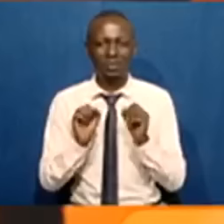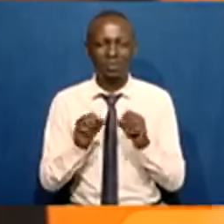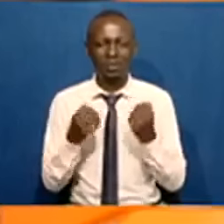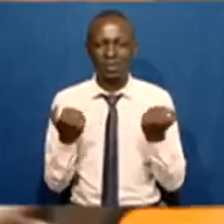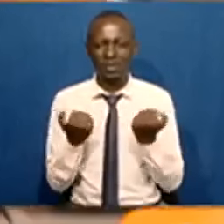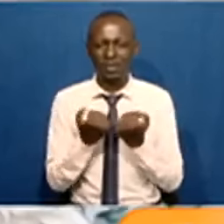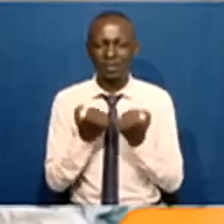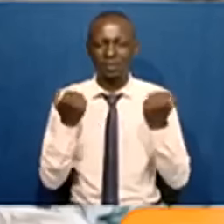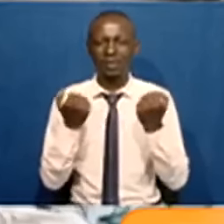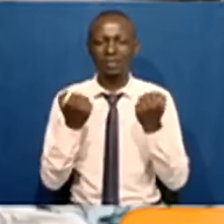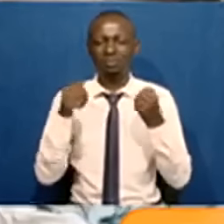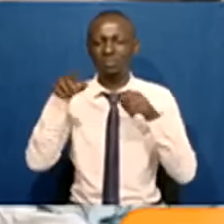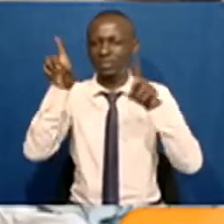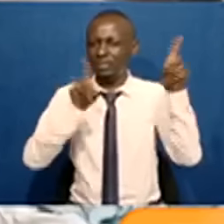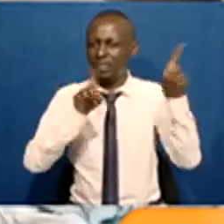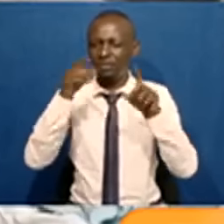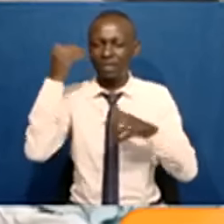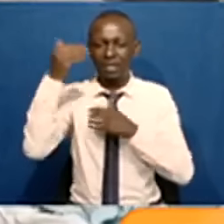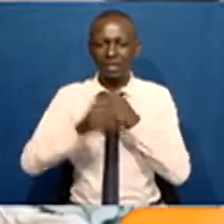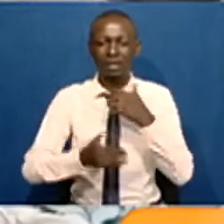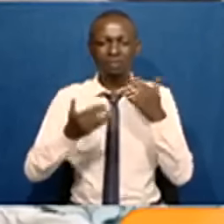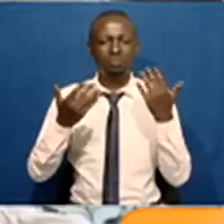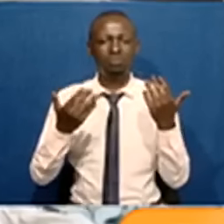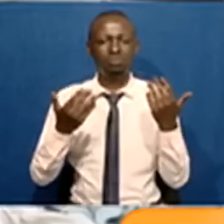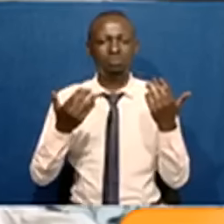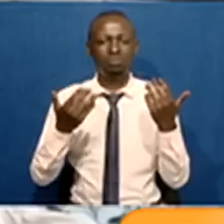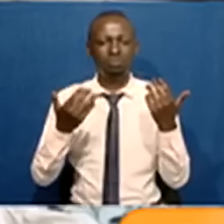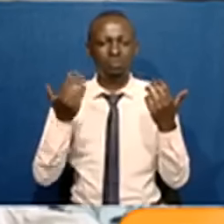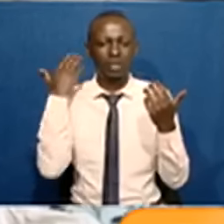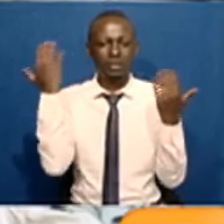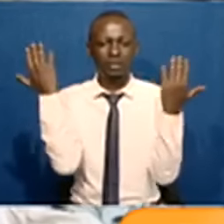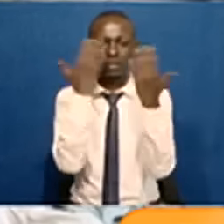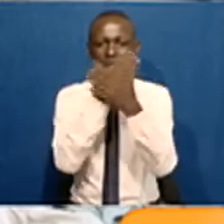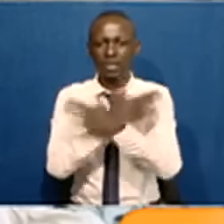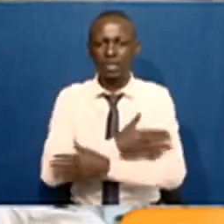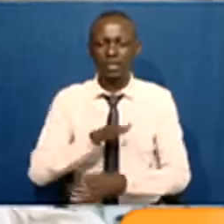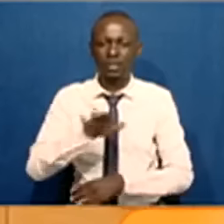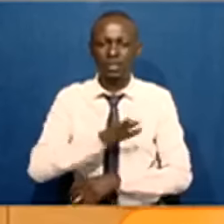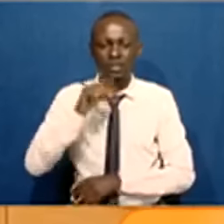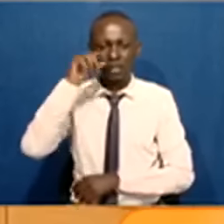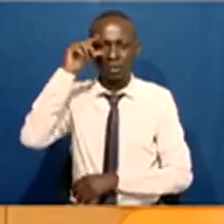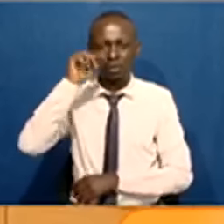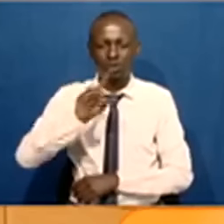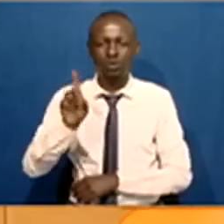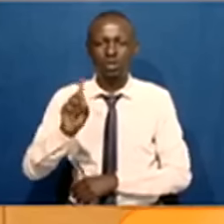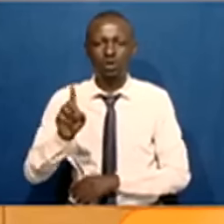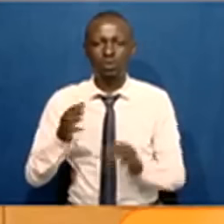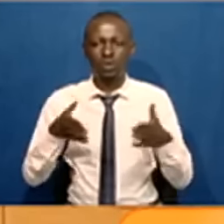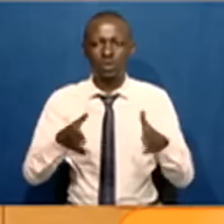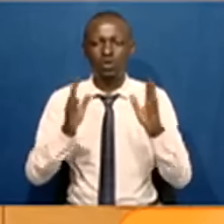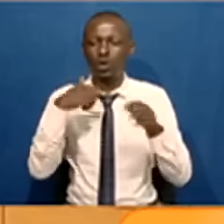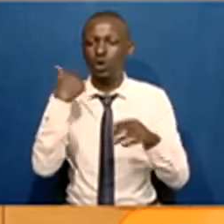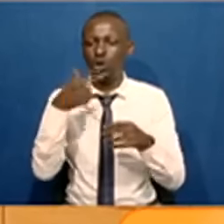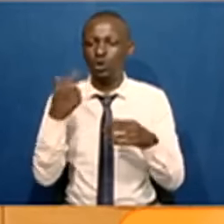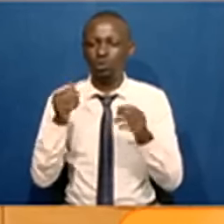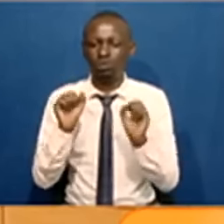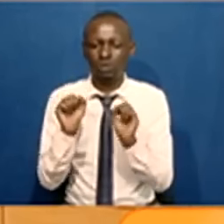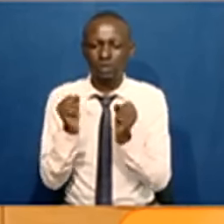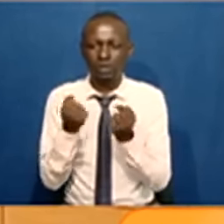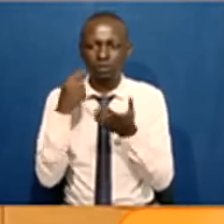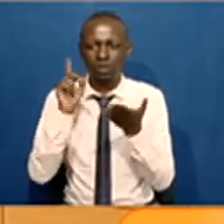journey tragically cut short last night at Maungo along the Mombasa-Nairobi Highway. Survivors say the journey was going on